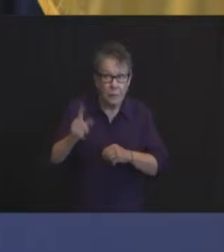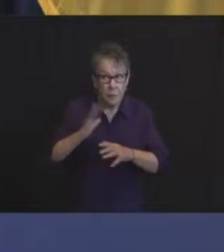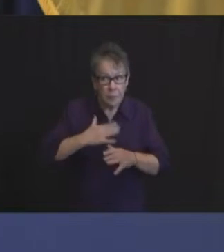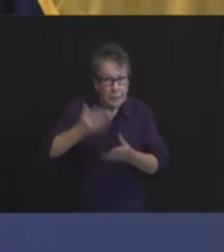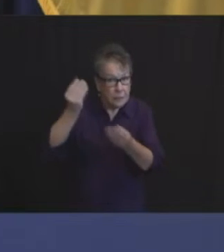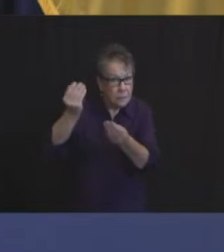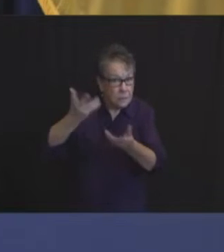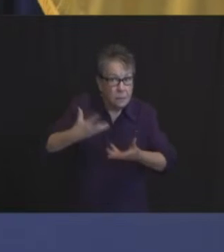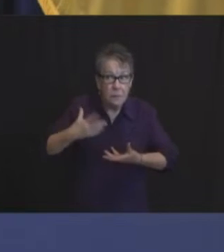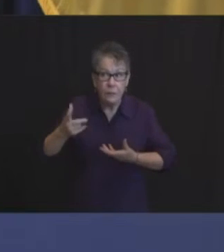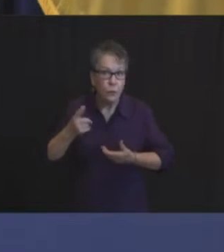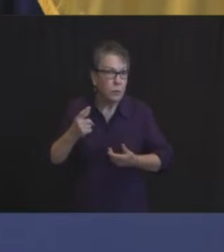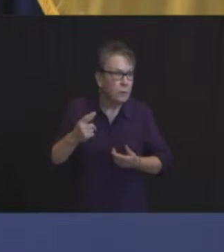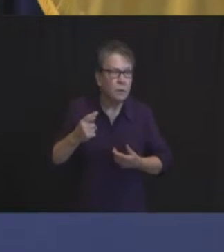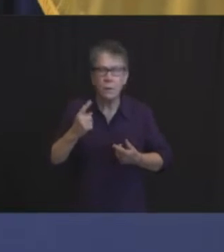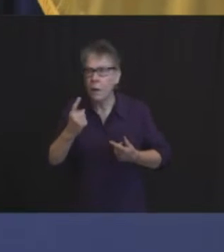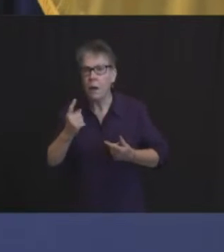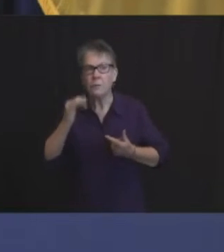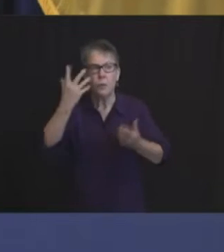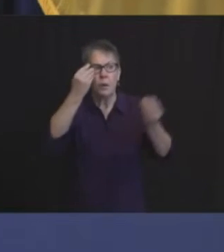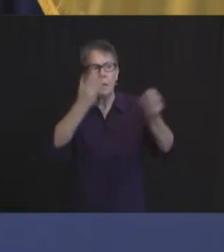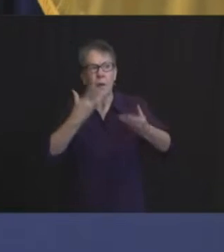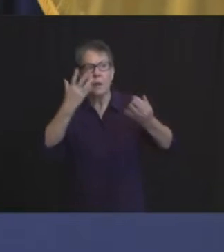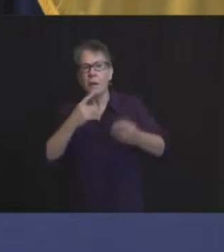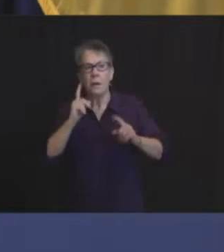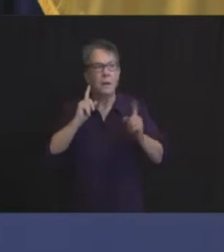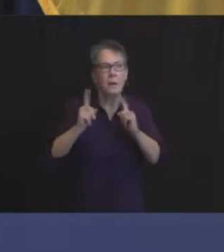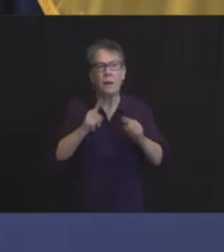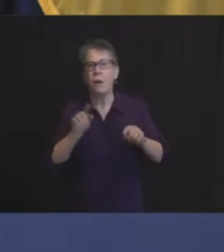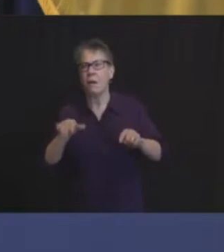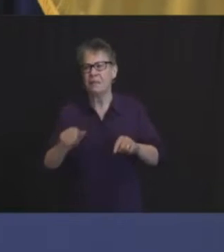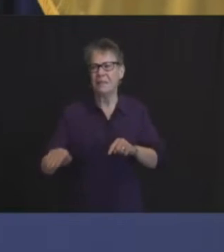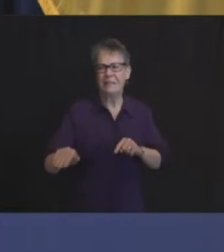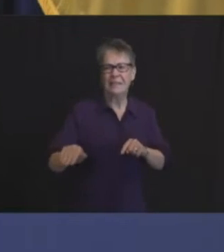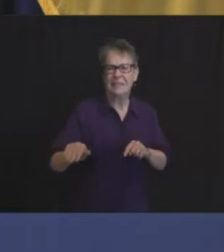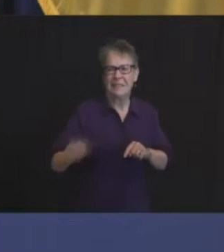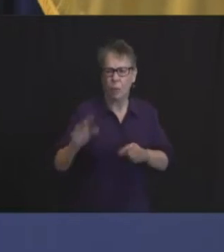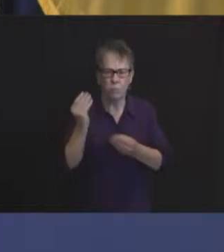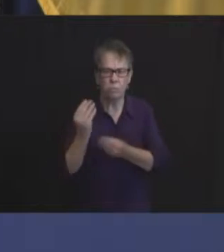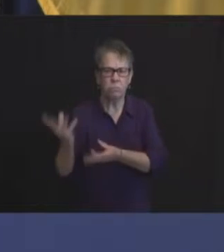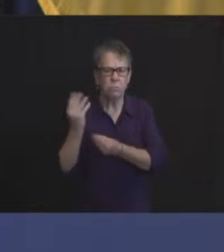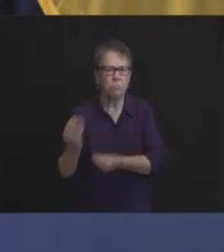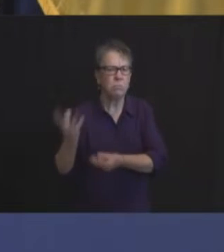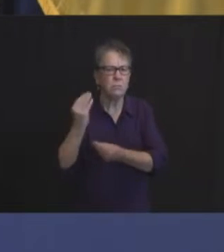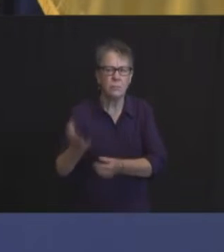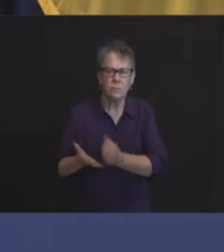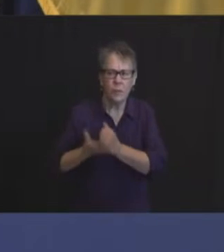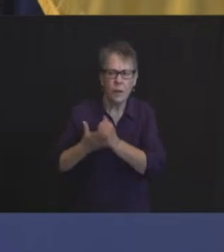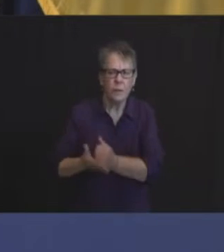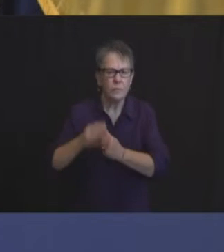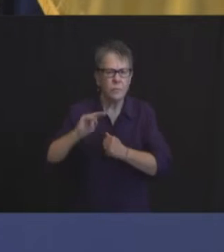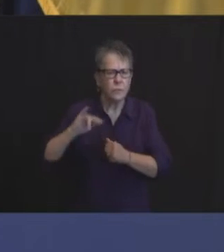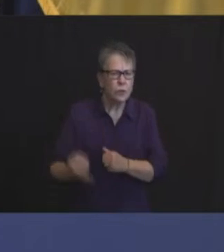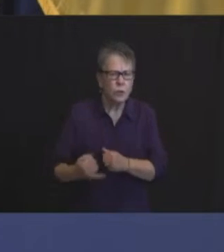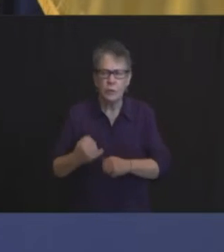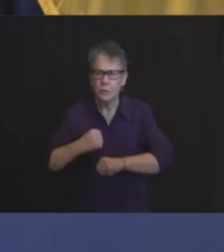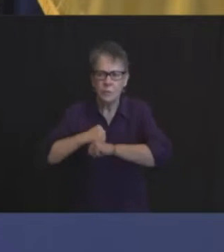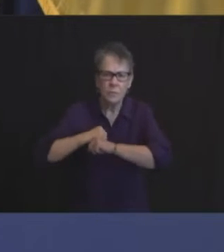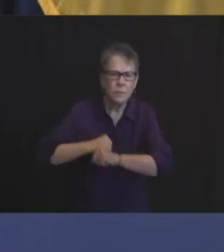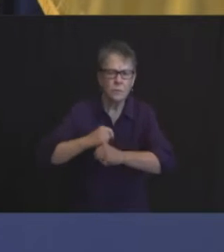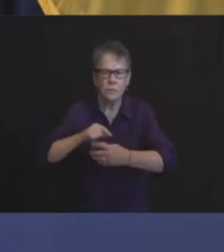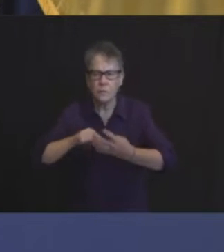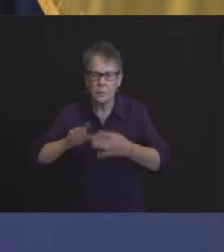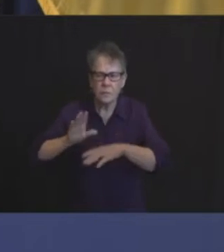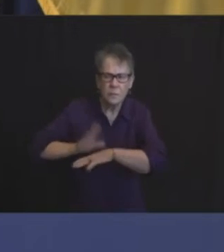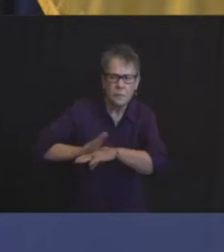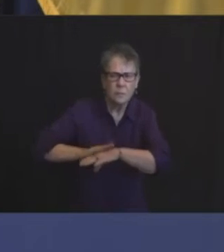email tips@njohsp.gov. But we need the community, we need the public to report to us, and we deal with it in a way that's respectful of everyone's rights, but also ensures